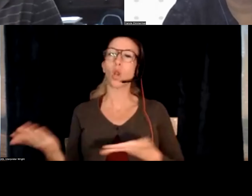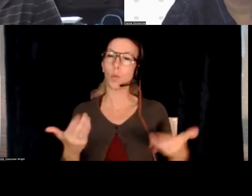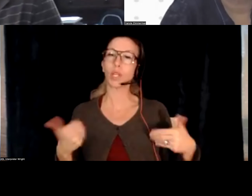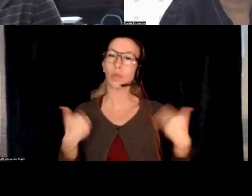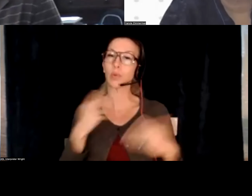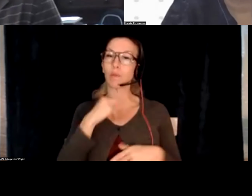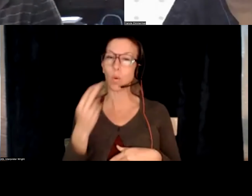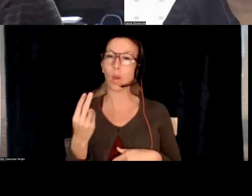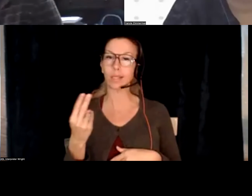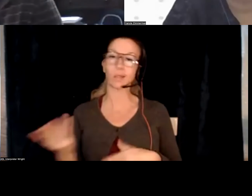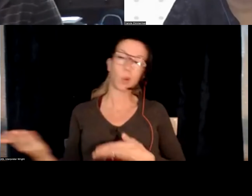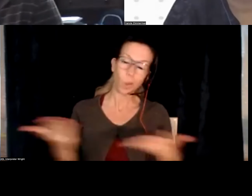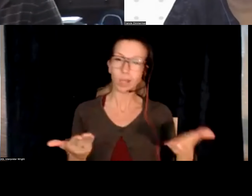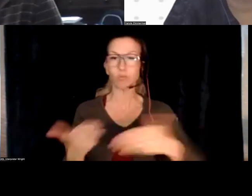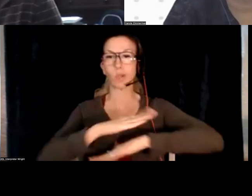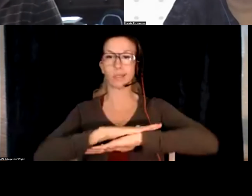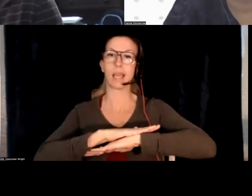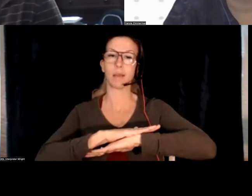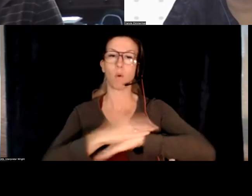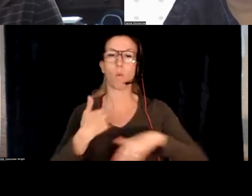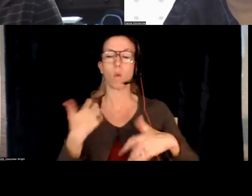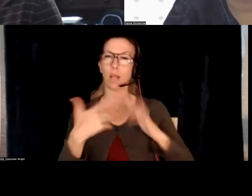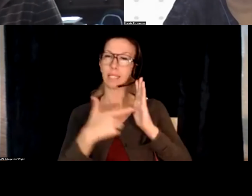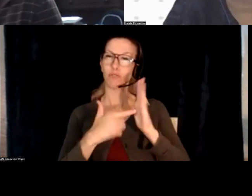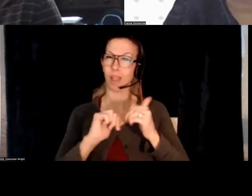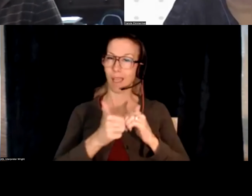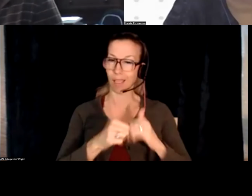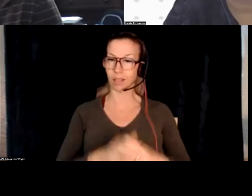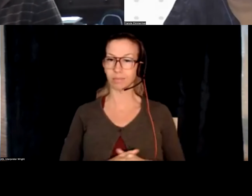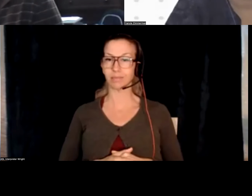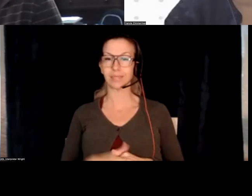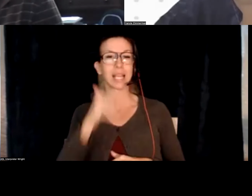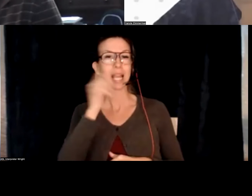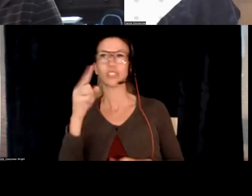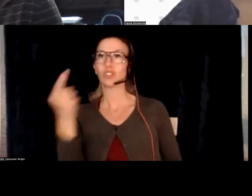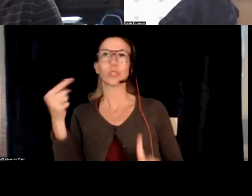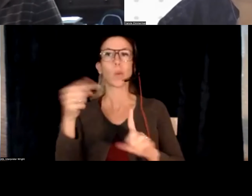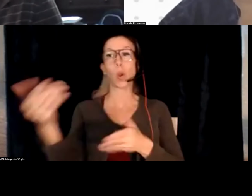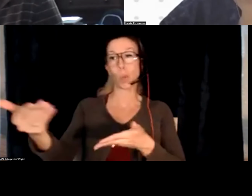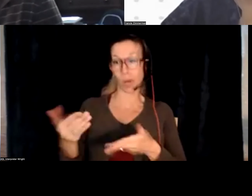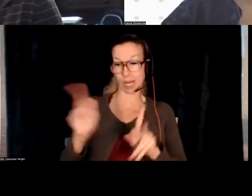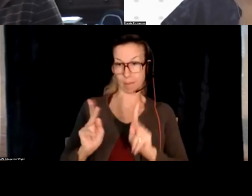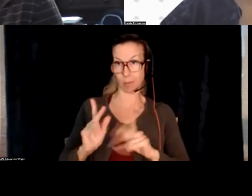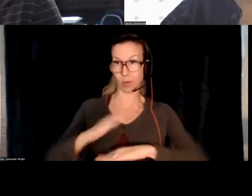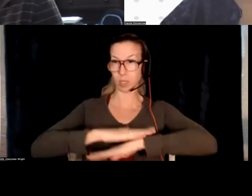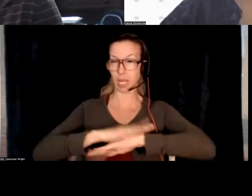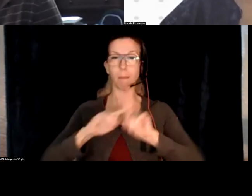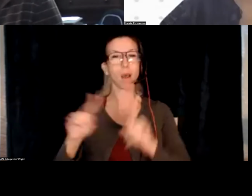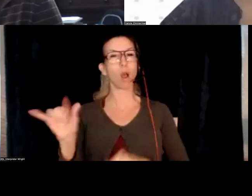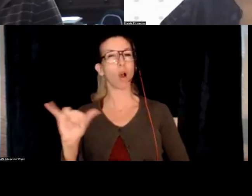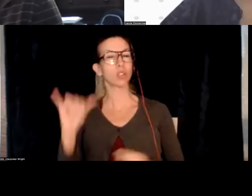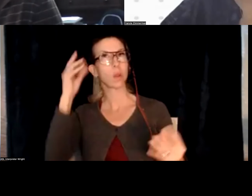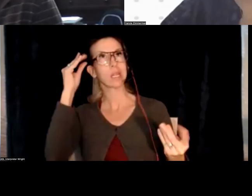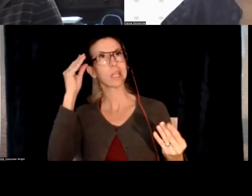want to demonstrate how we can, it's not just about bringing folks to the table, but it's also thinking about how